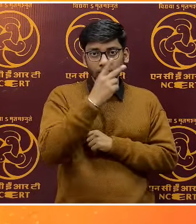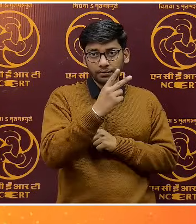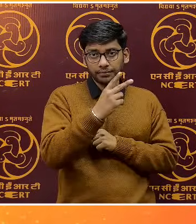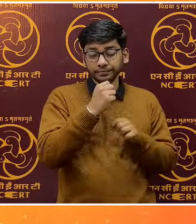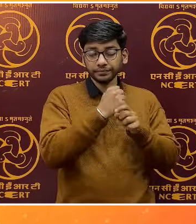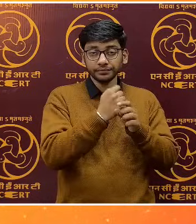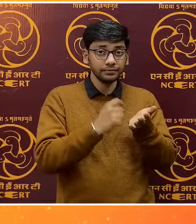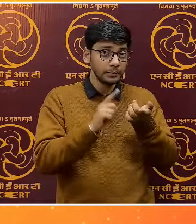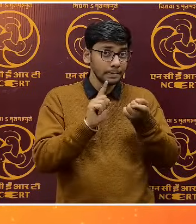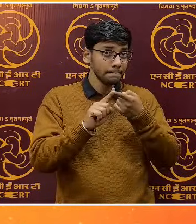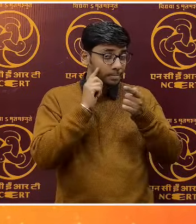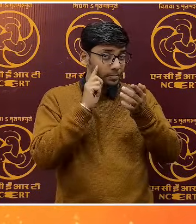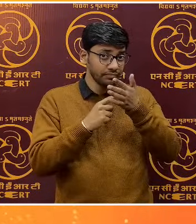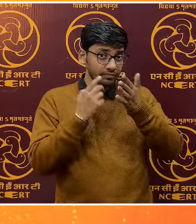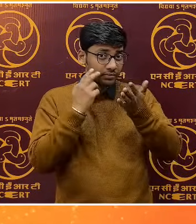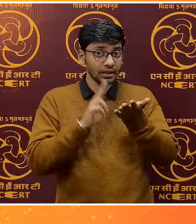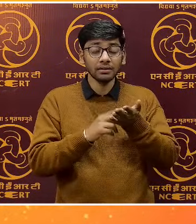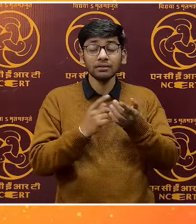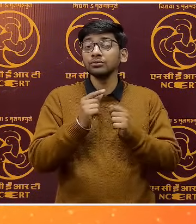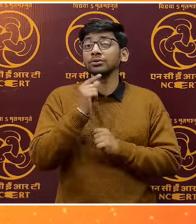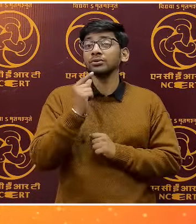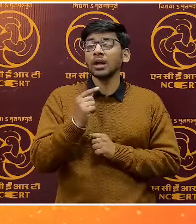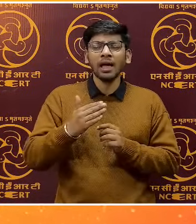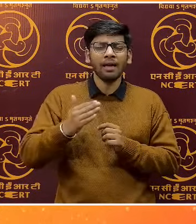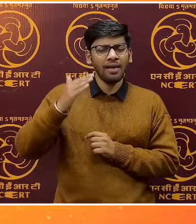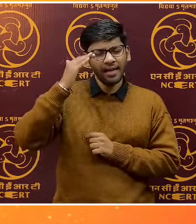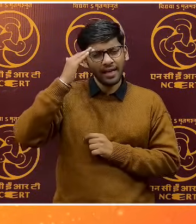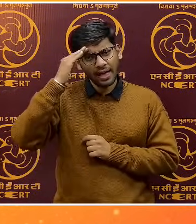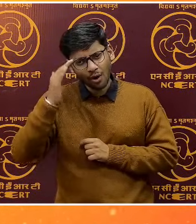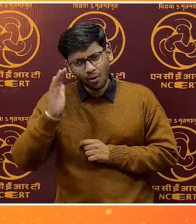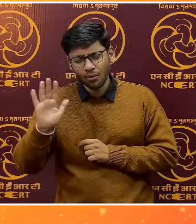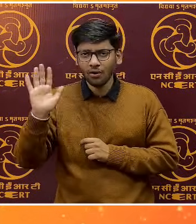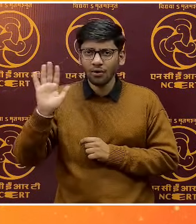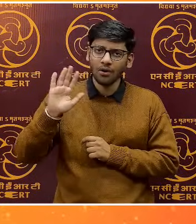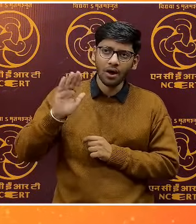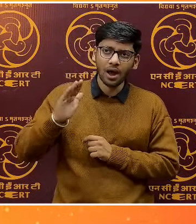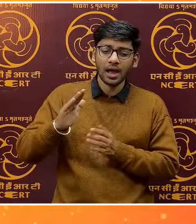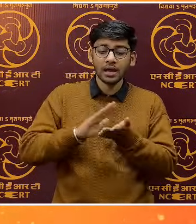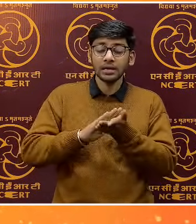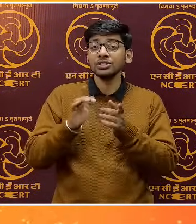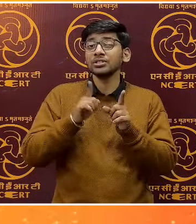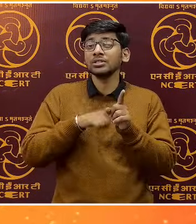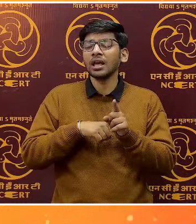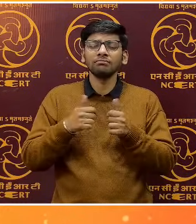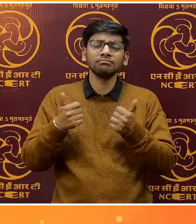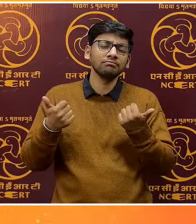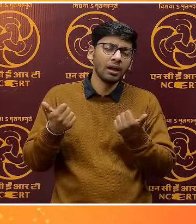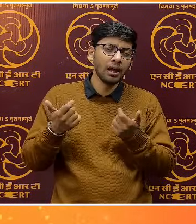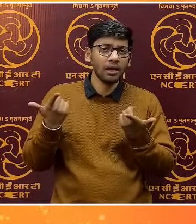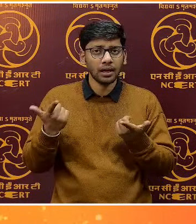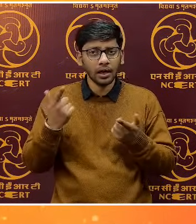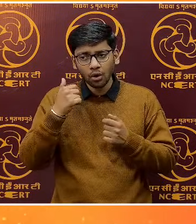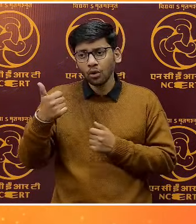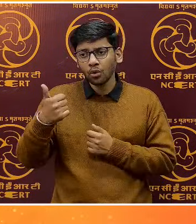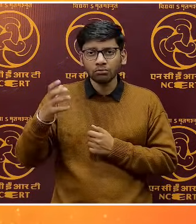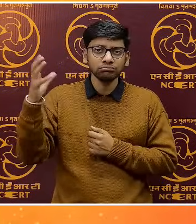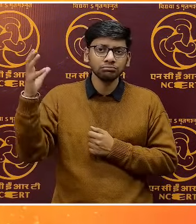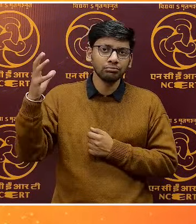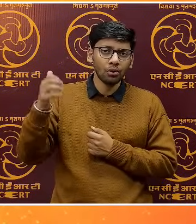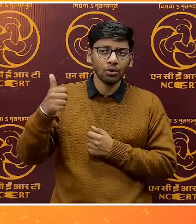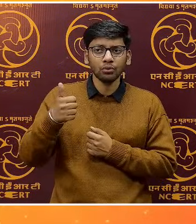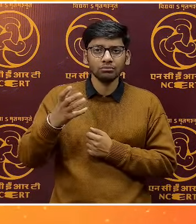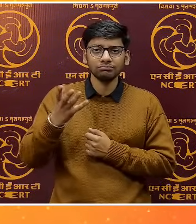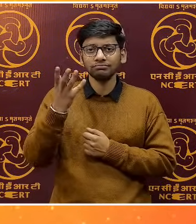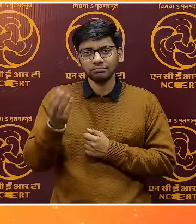right? When we think of greeting, we think of hello, hi, hey, what's up, good morning, afternoon, all these things.